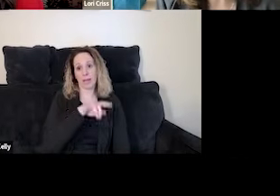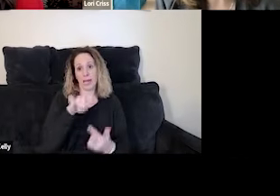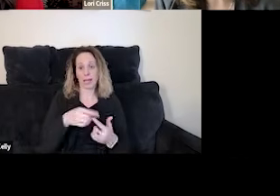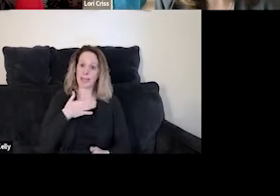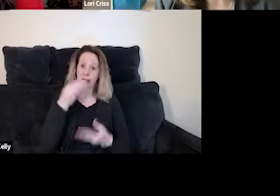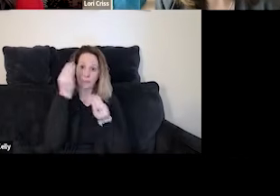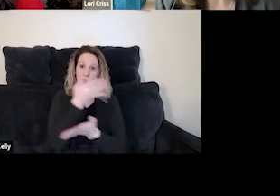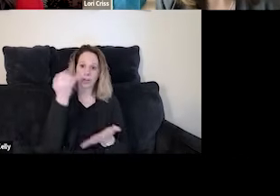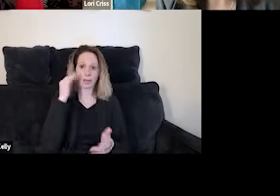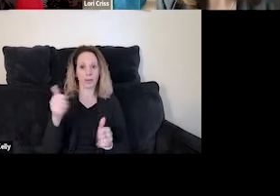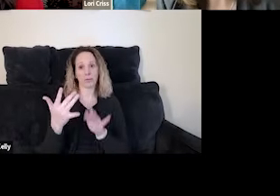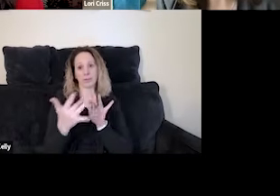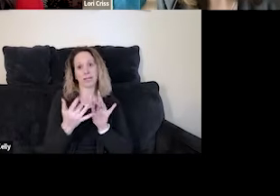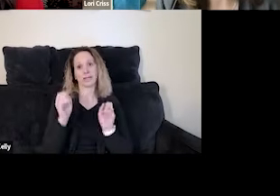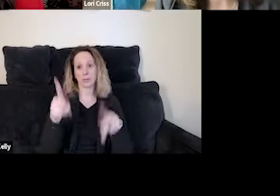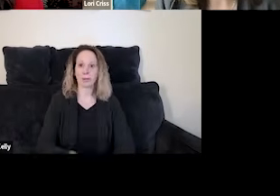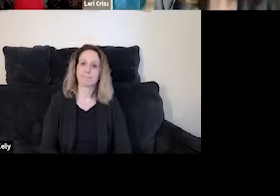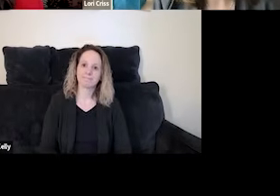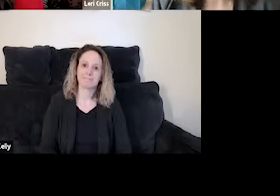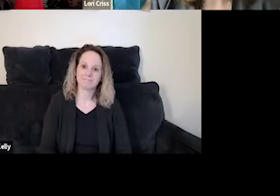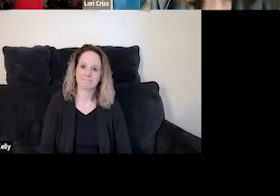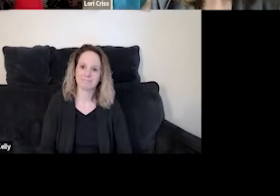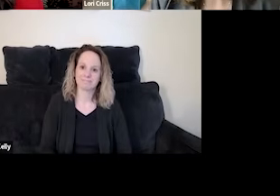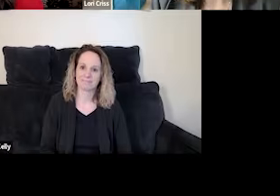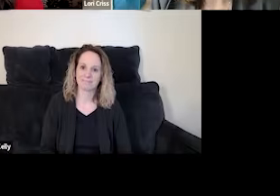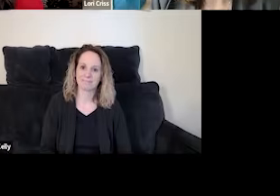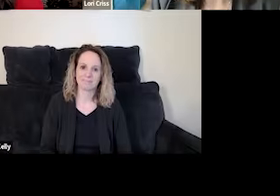share more if anyone wants to reach out.